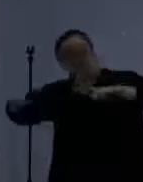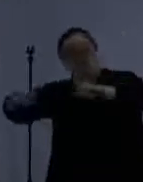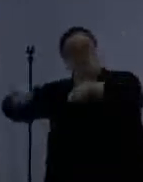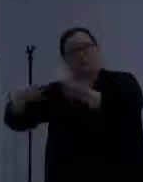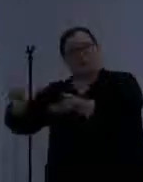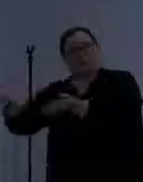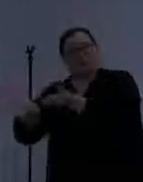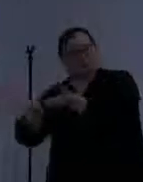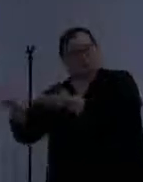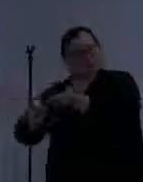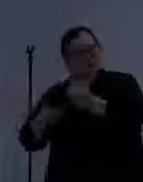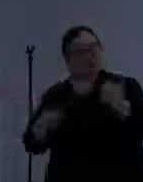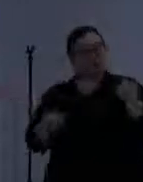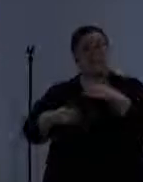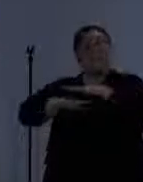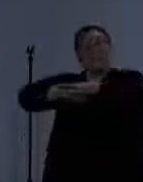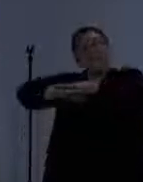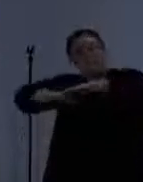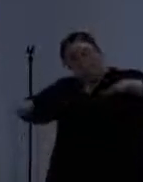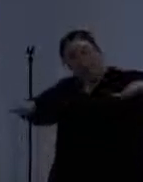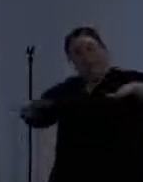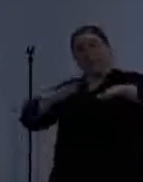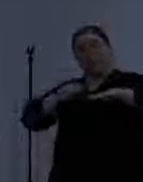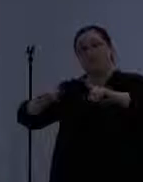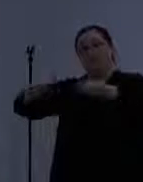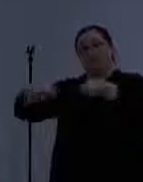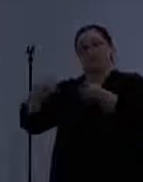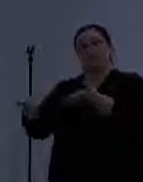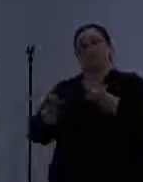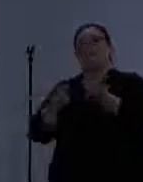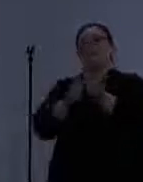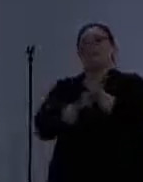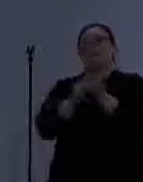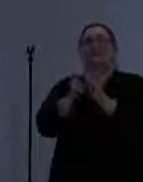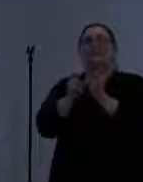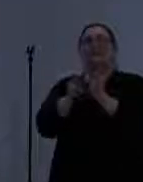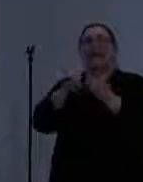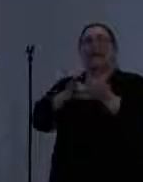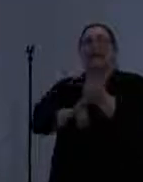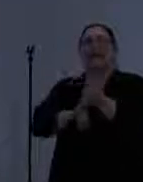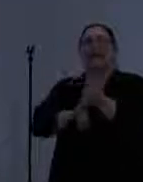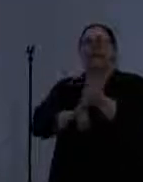They're banned from providing the services to NDIS participants. Yep.